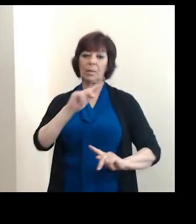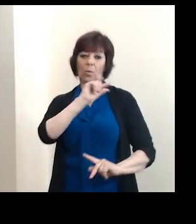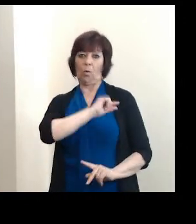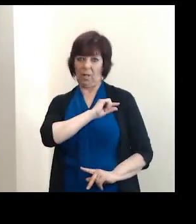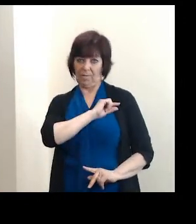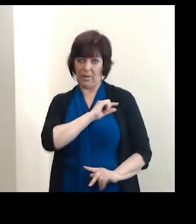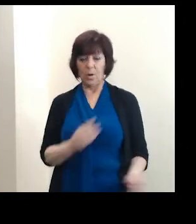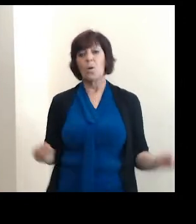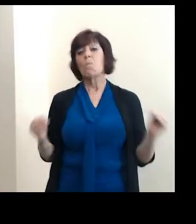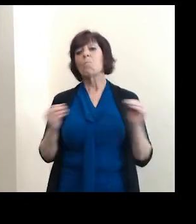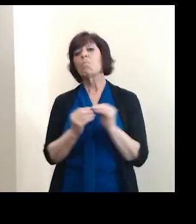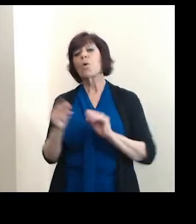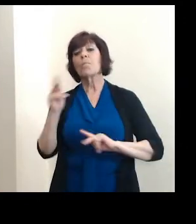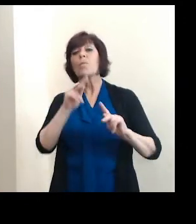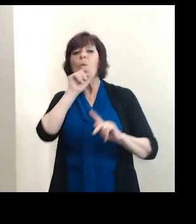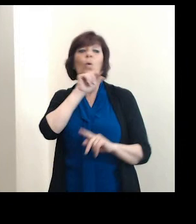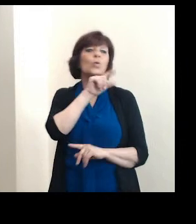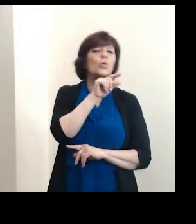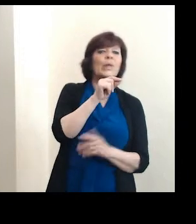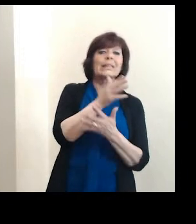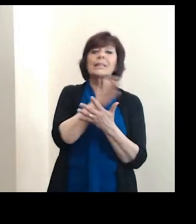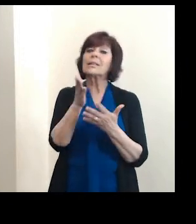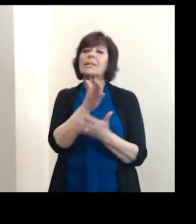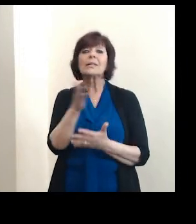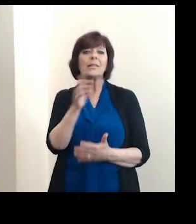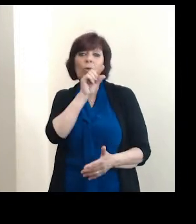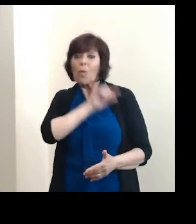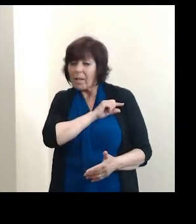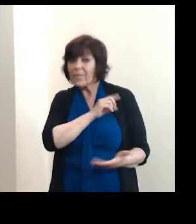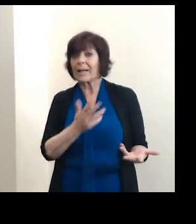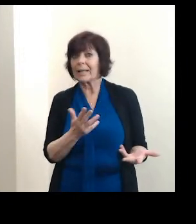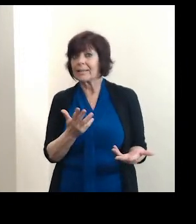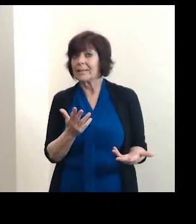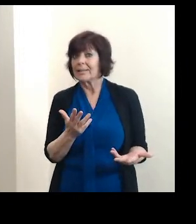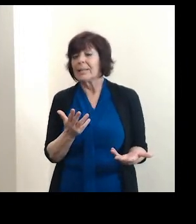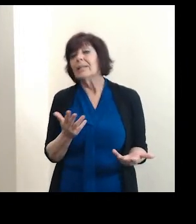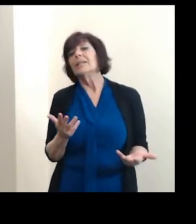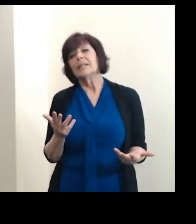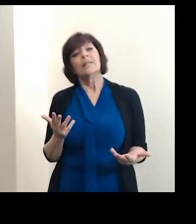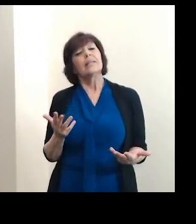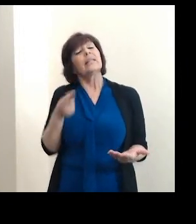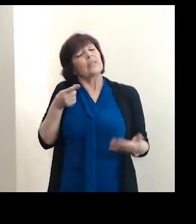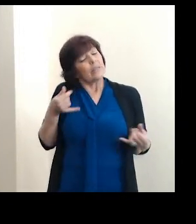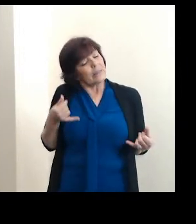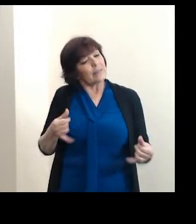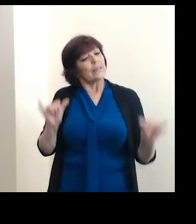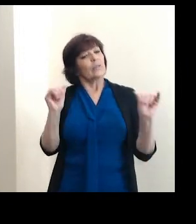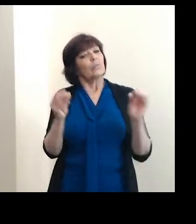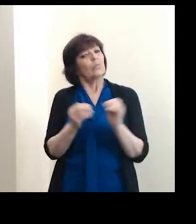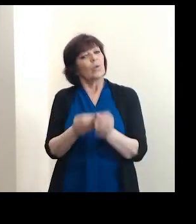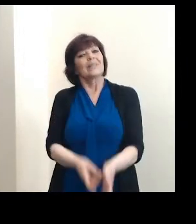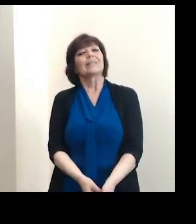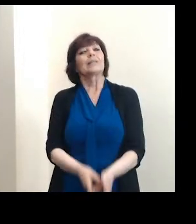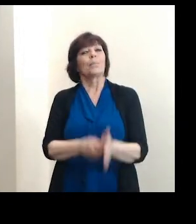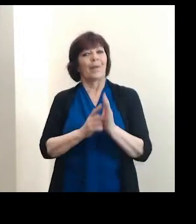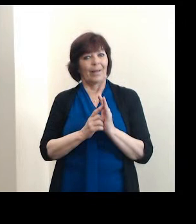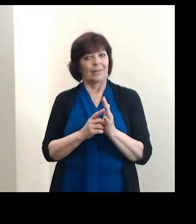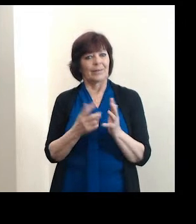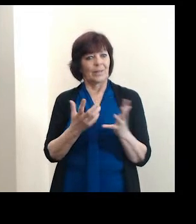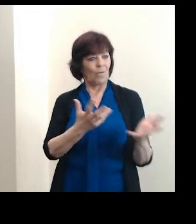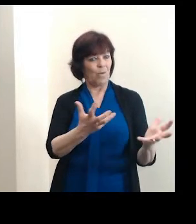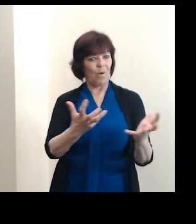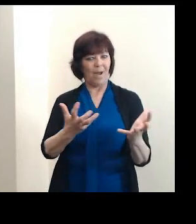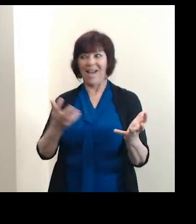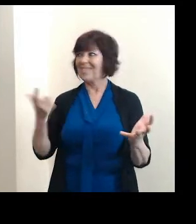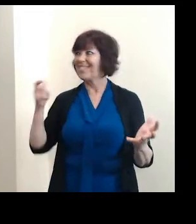people in the 20-year-old category are now qualifying that weren't there last week. So there's still more demand. We're trying to meet it. We just